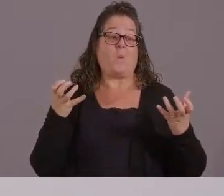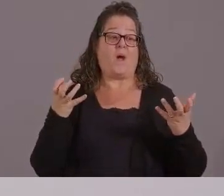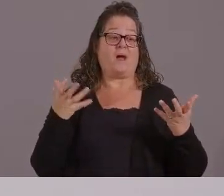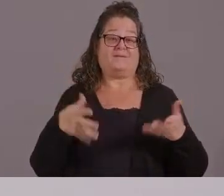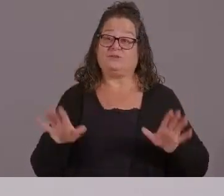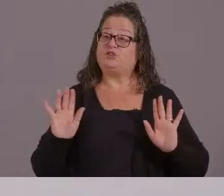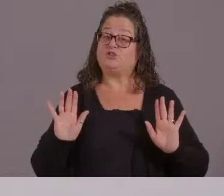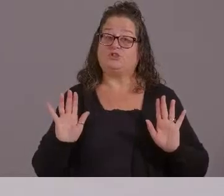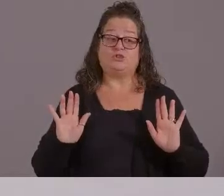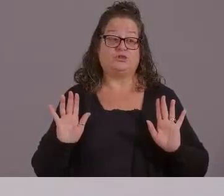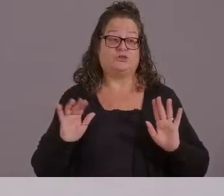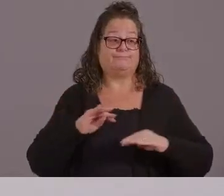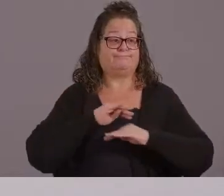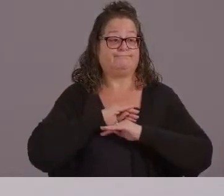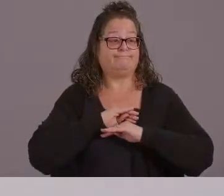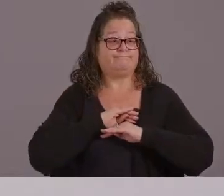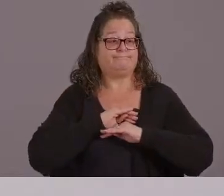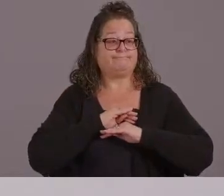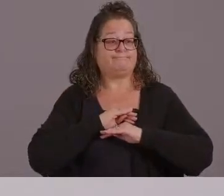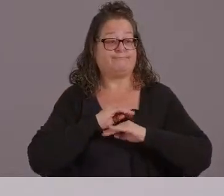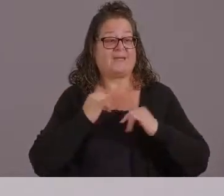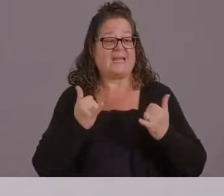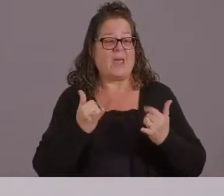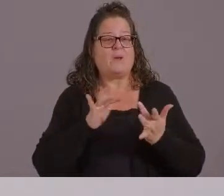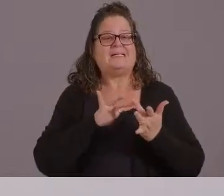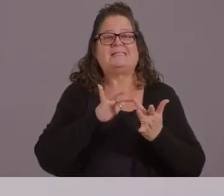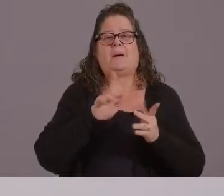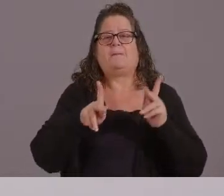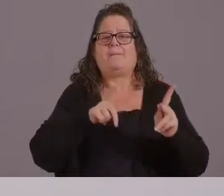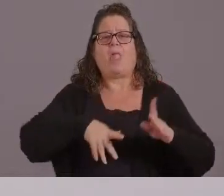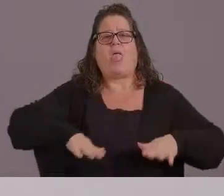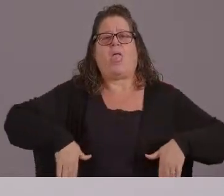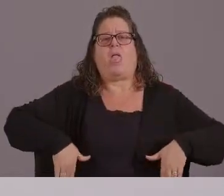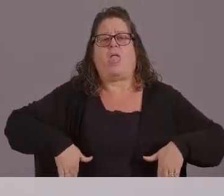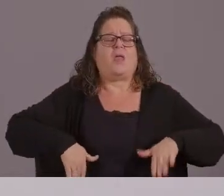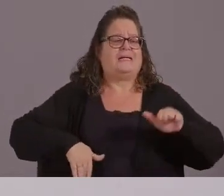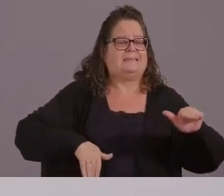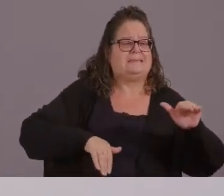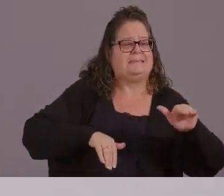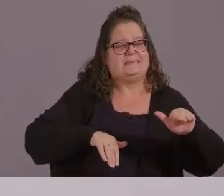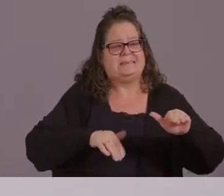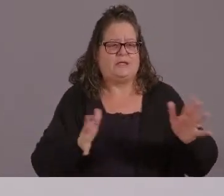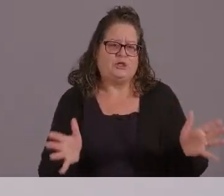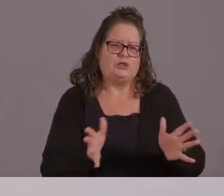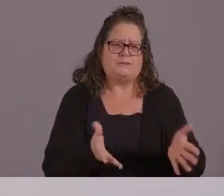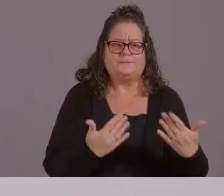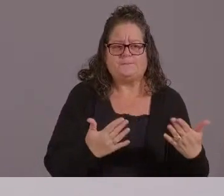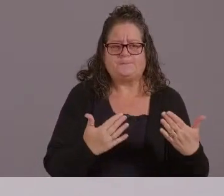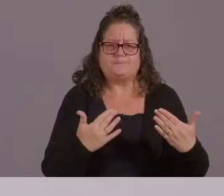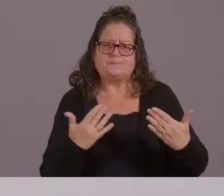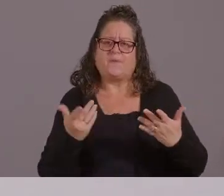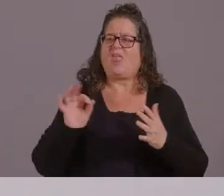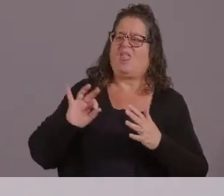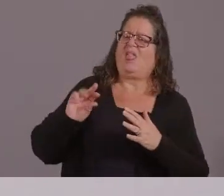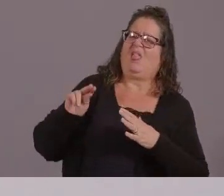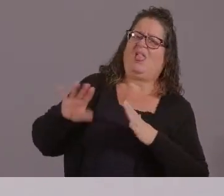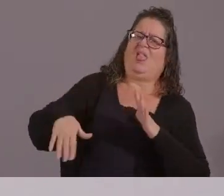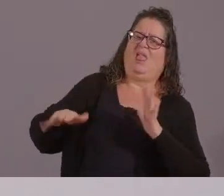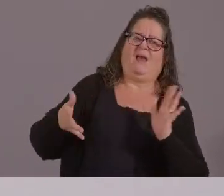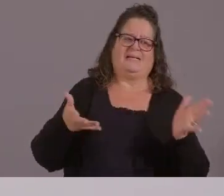doctor's office while they're doing something else. And so we are working on those strategies to make sure that we're ready for when that demand goes